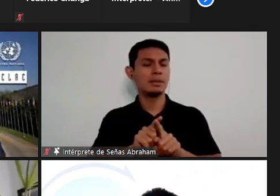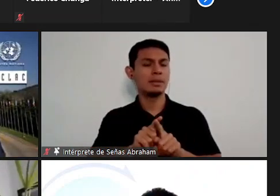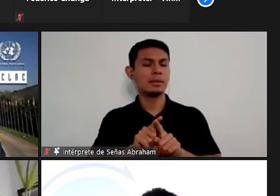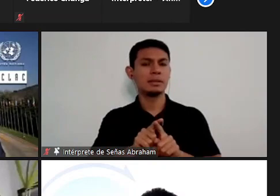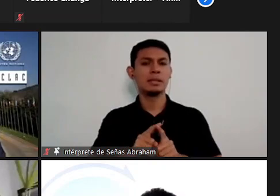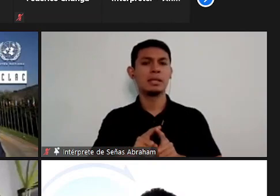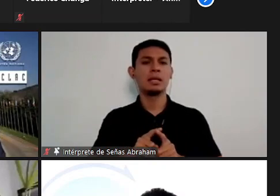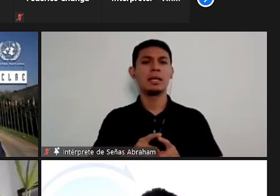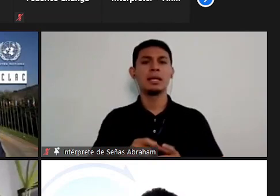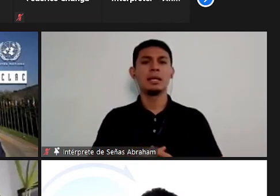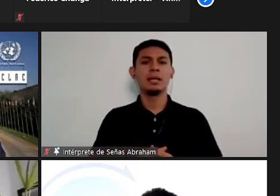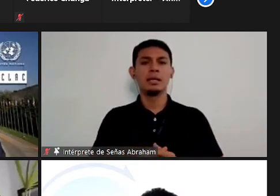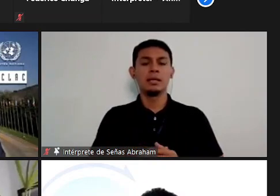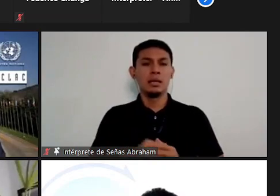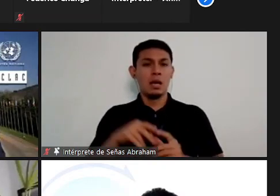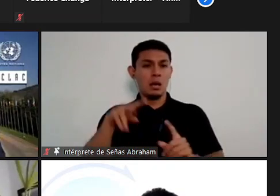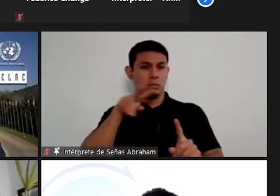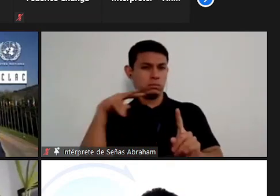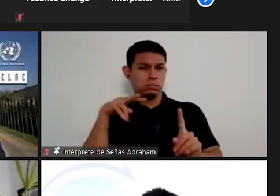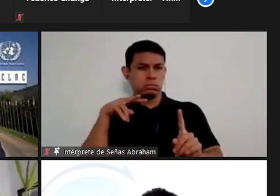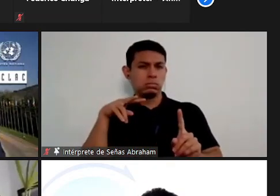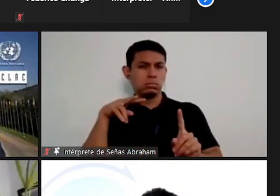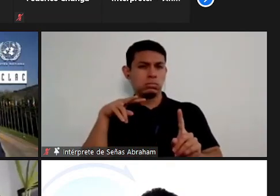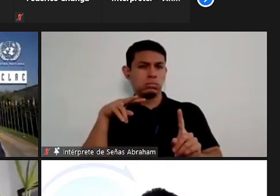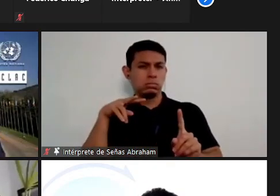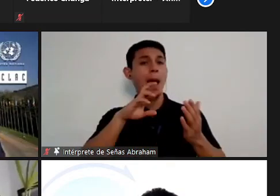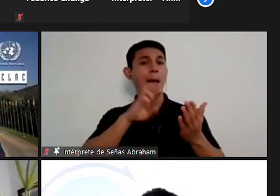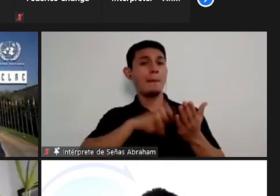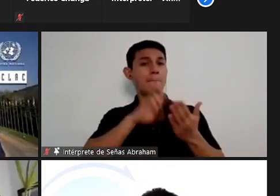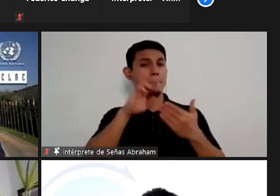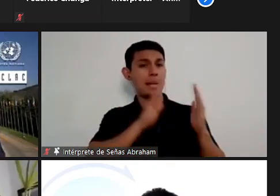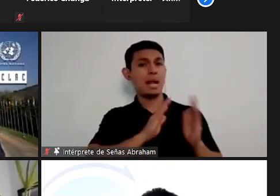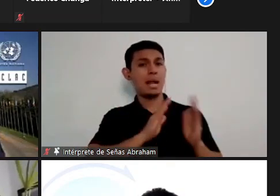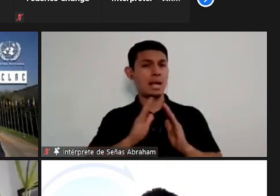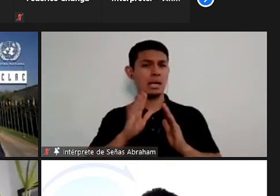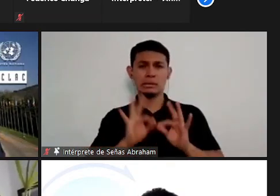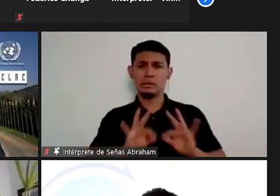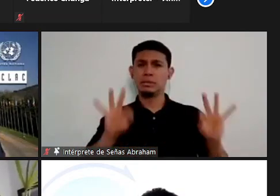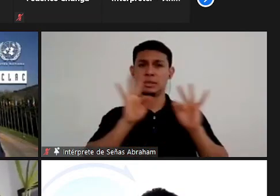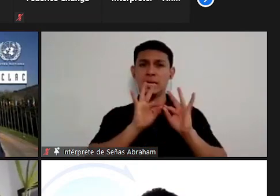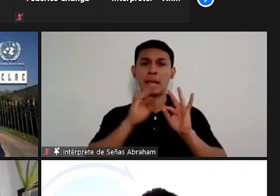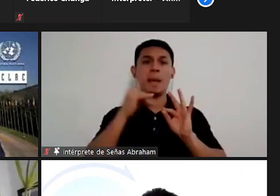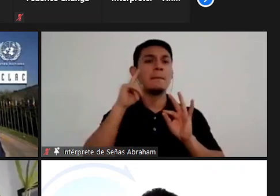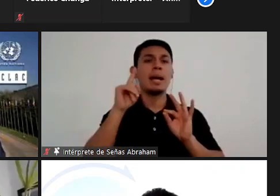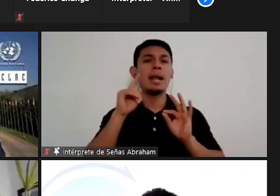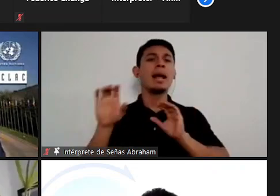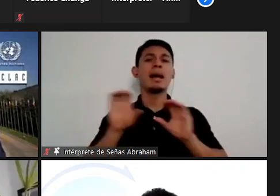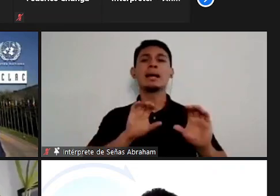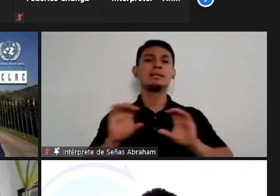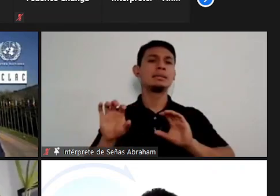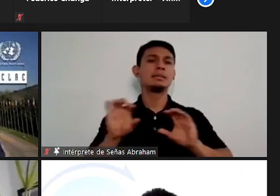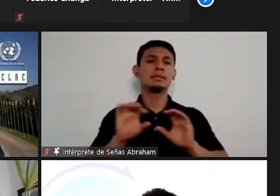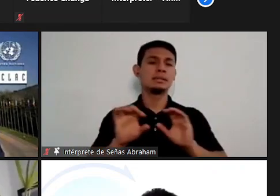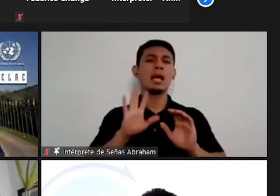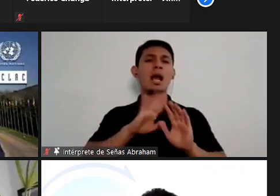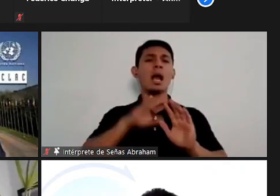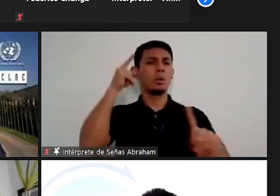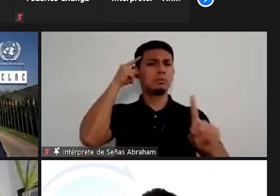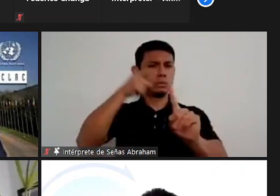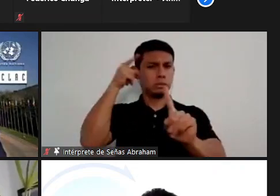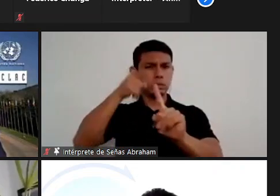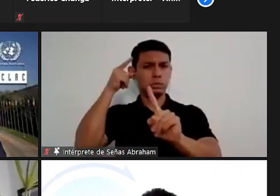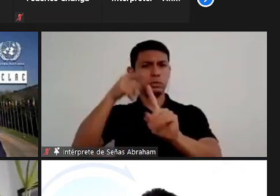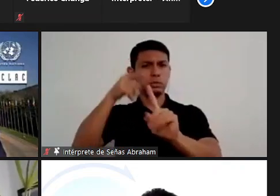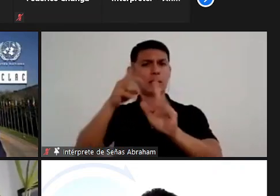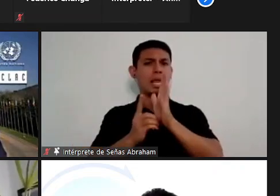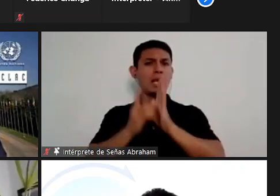to state that from our standpoint the planets are essential as well for